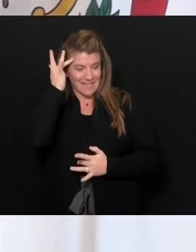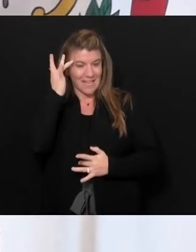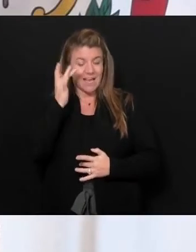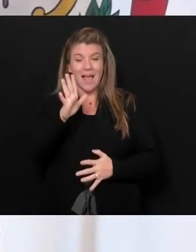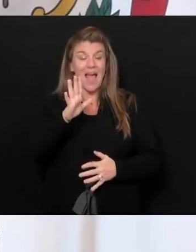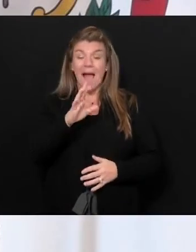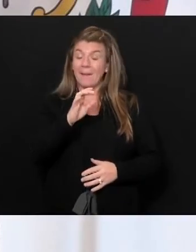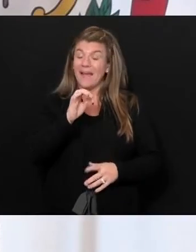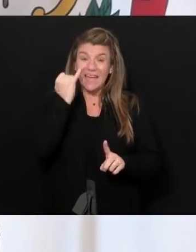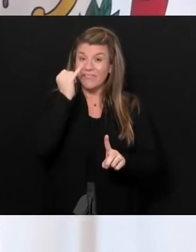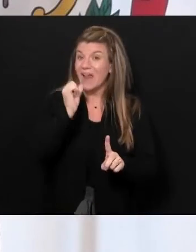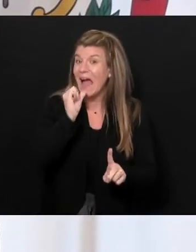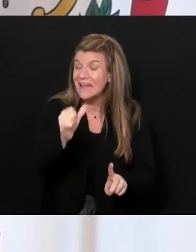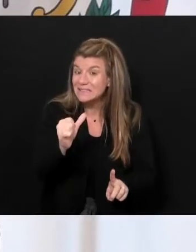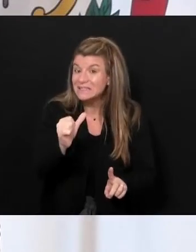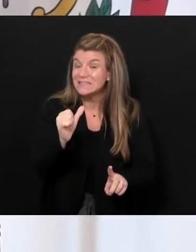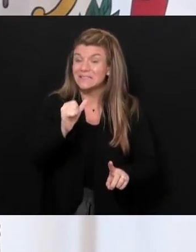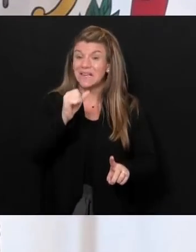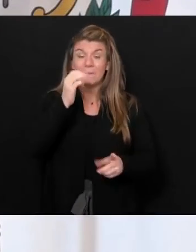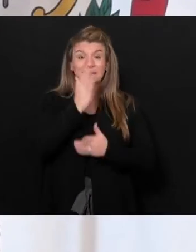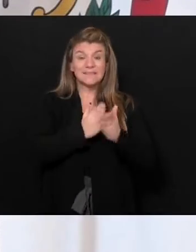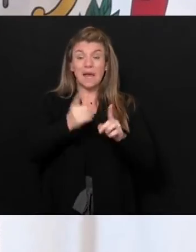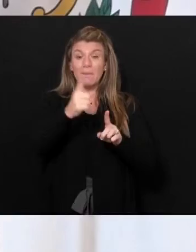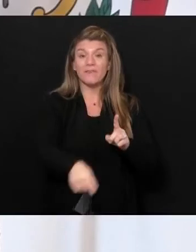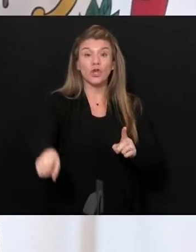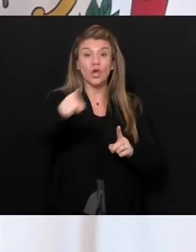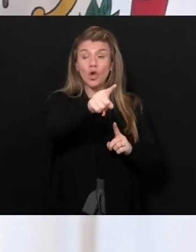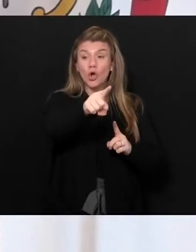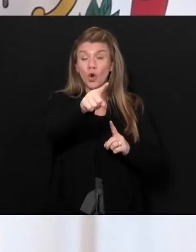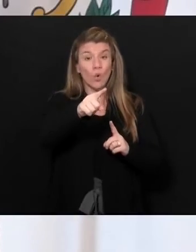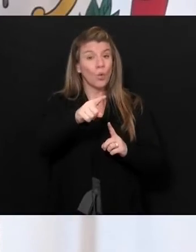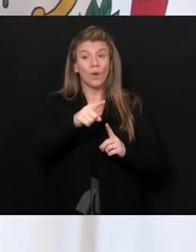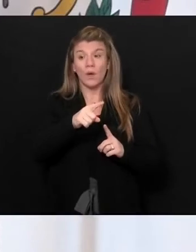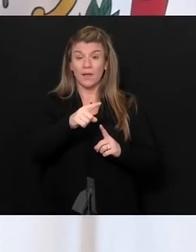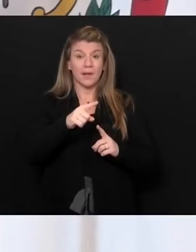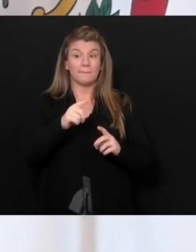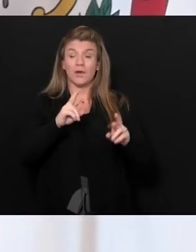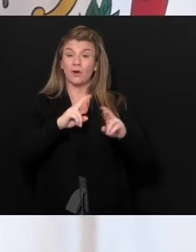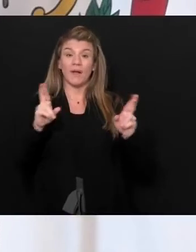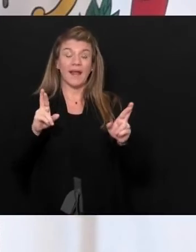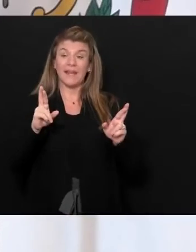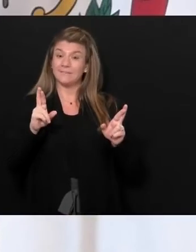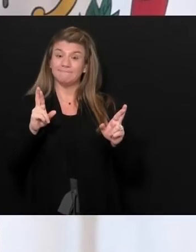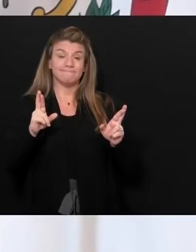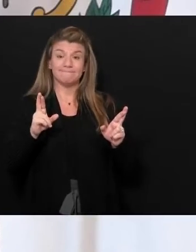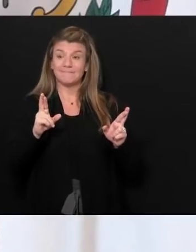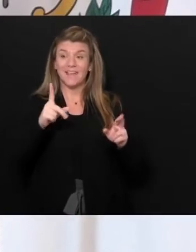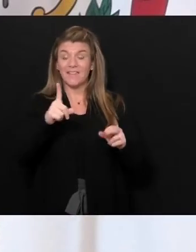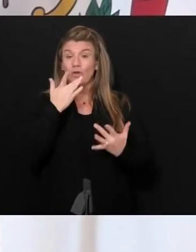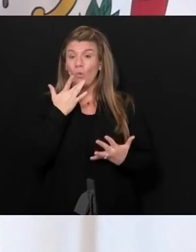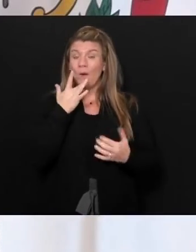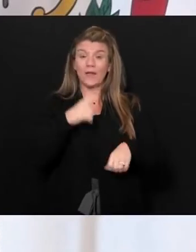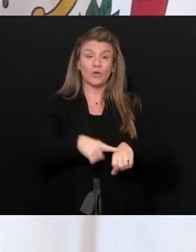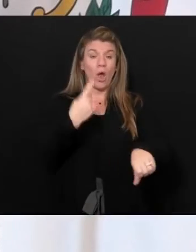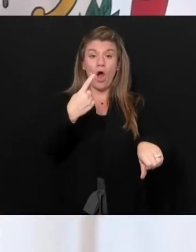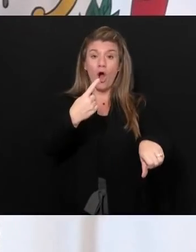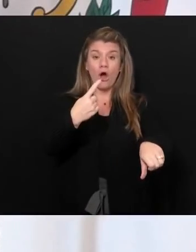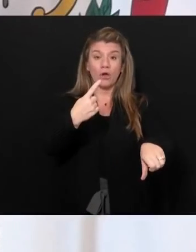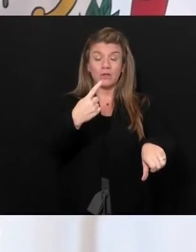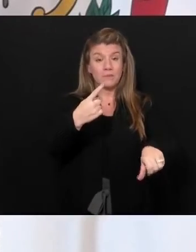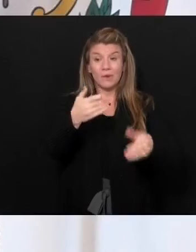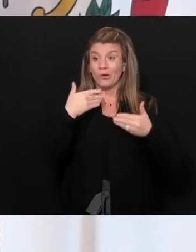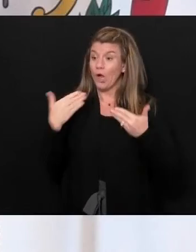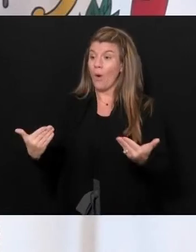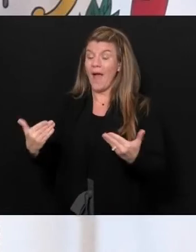it's terrible to say this, but a bunch of you better get out your pen and start writing, you know, your last will and testament, because